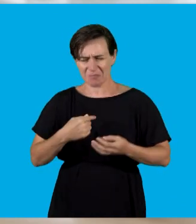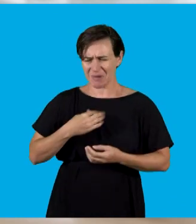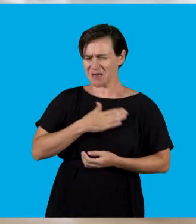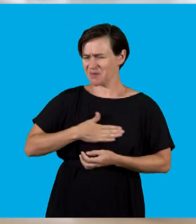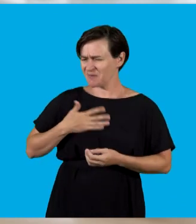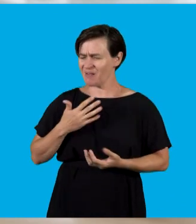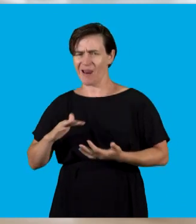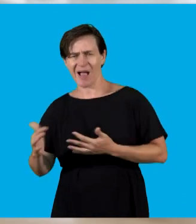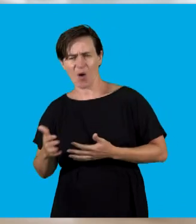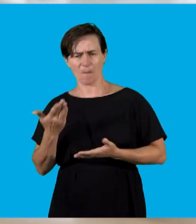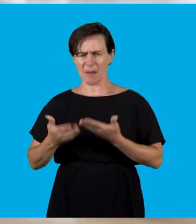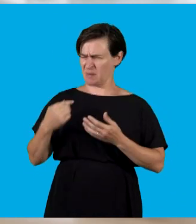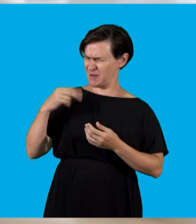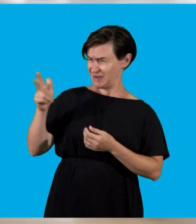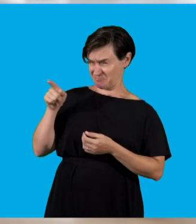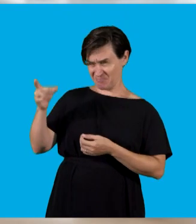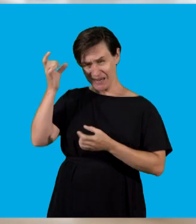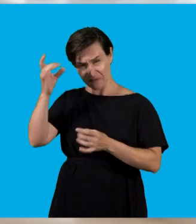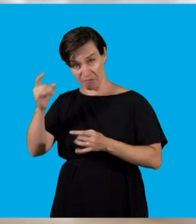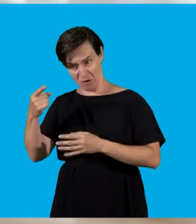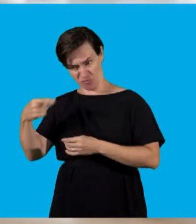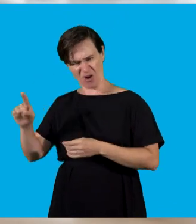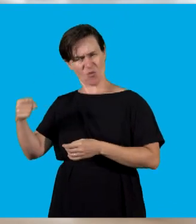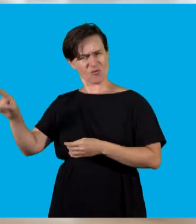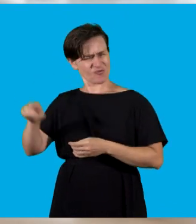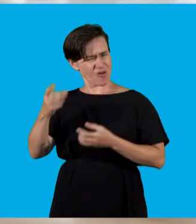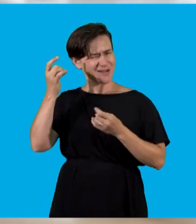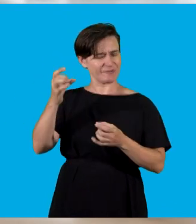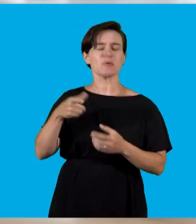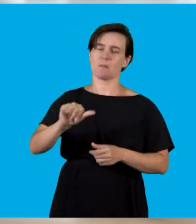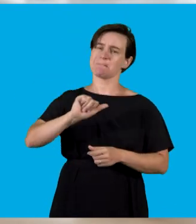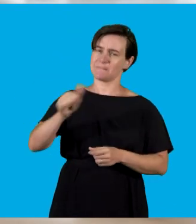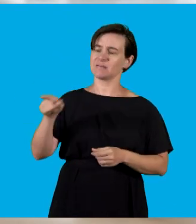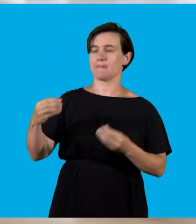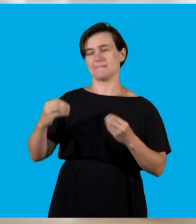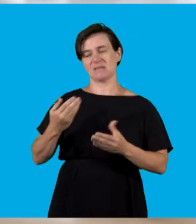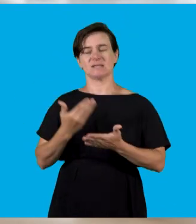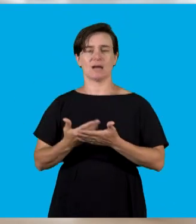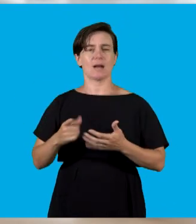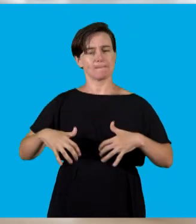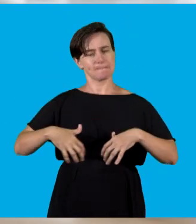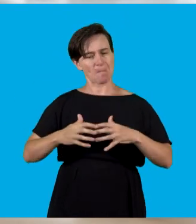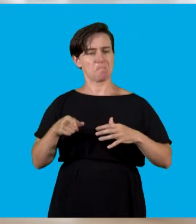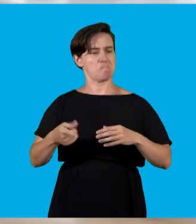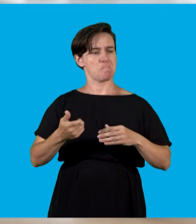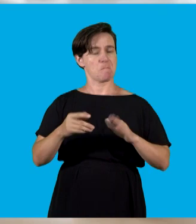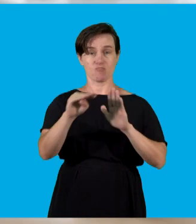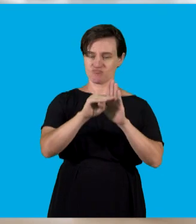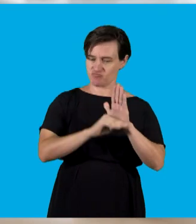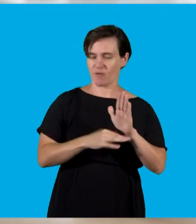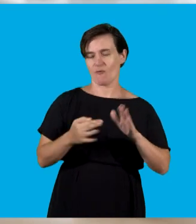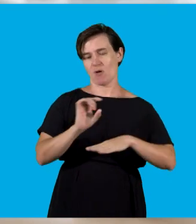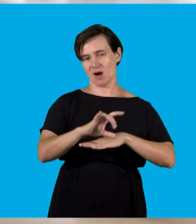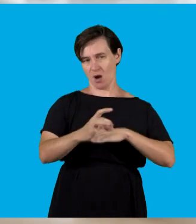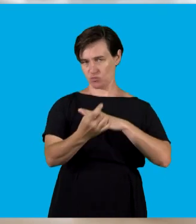be corrected in terms of the misinformation that they might be having about HIV or AIDS. So it would be best if the business initiate or develop